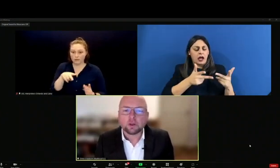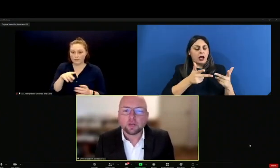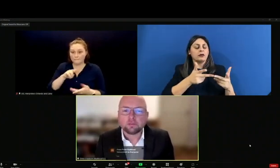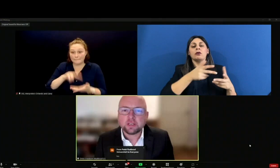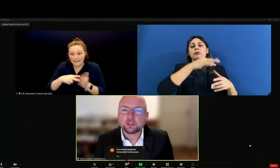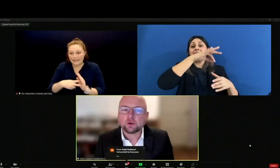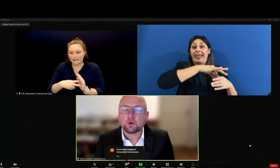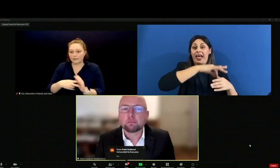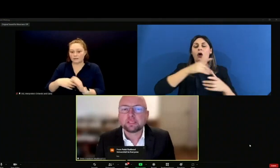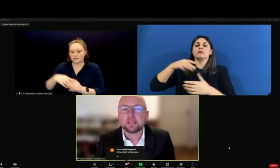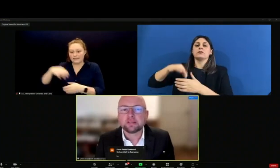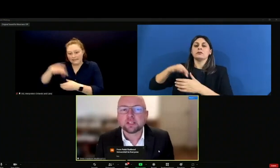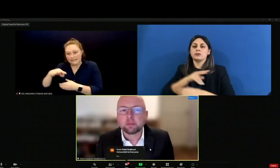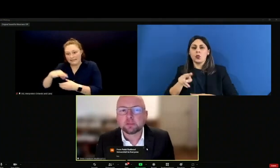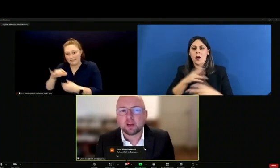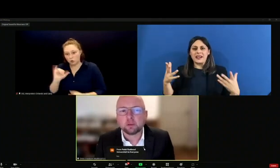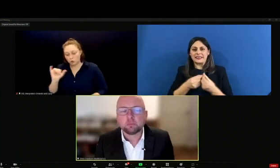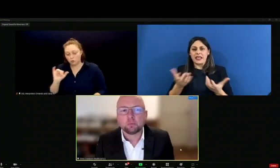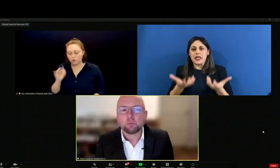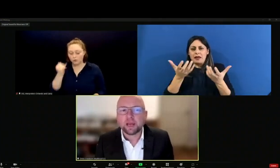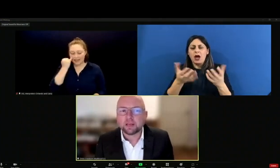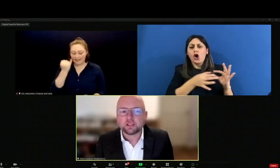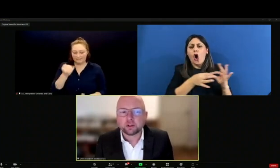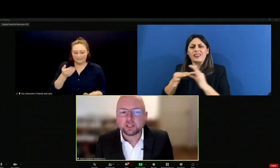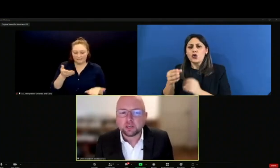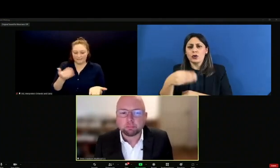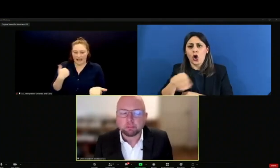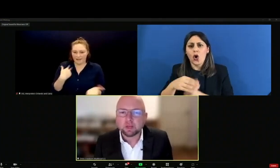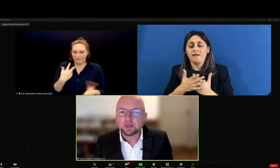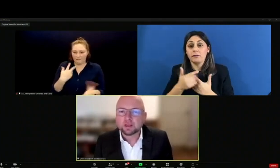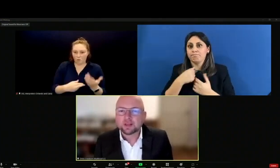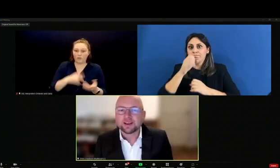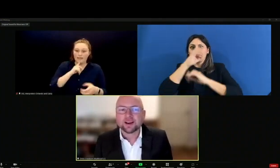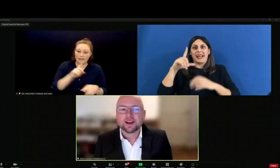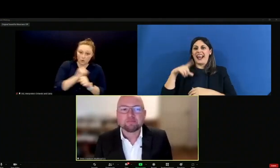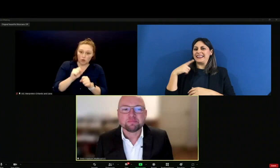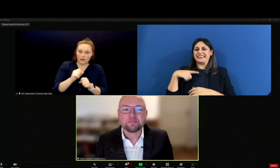So if these two are present at the same time, where is the continuum?